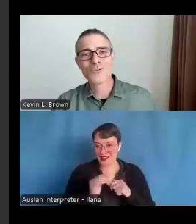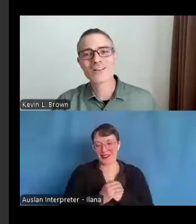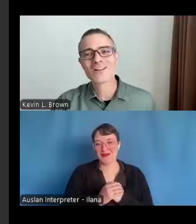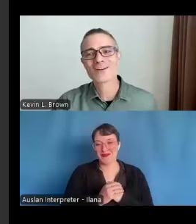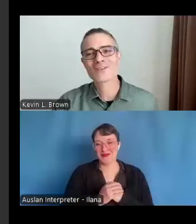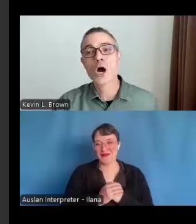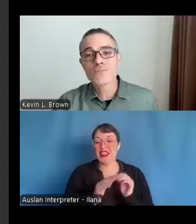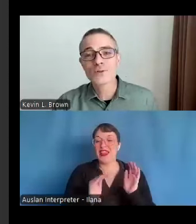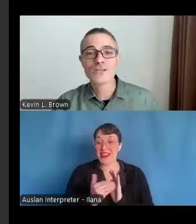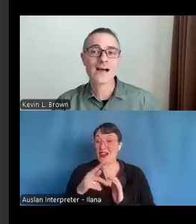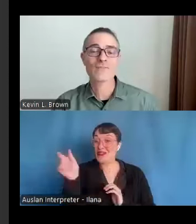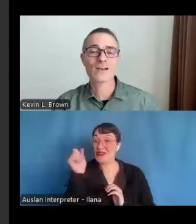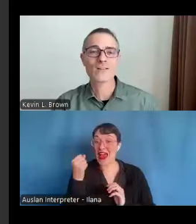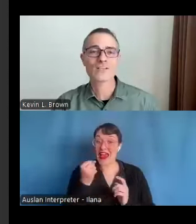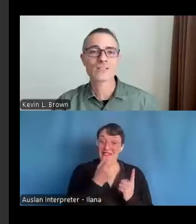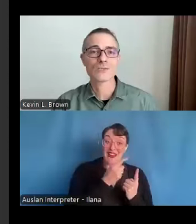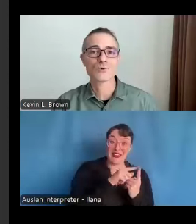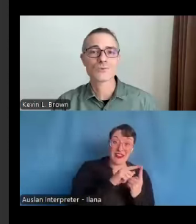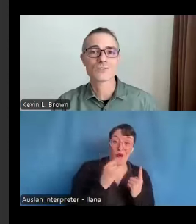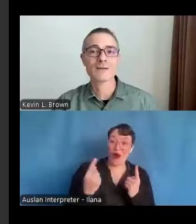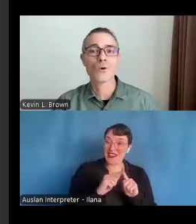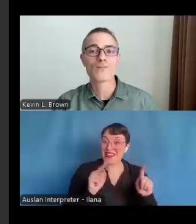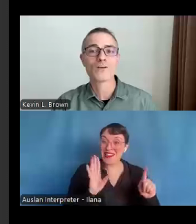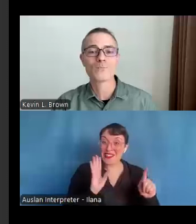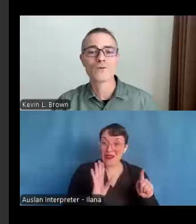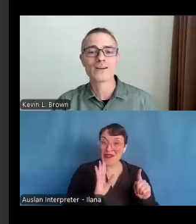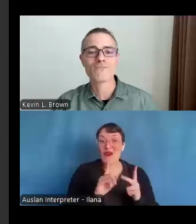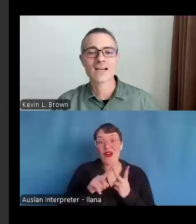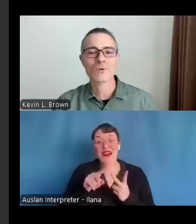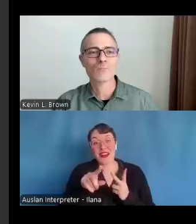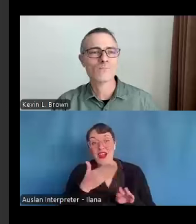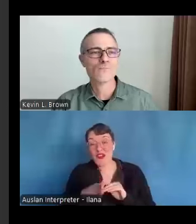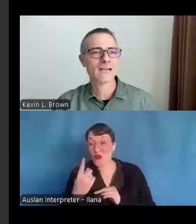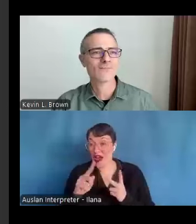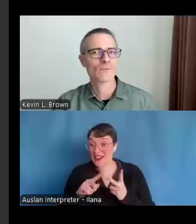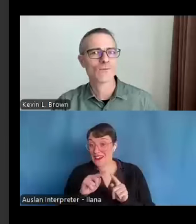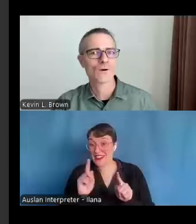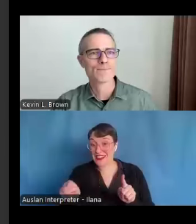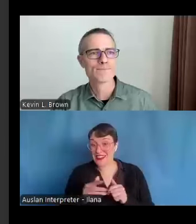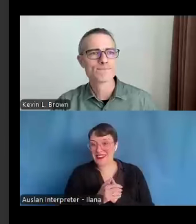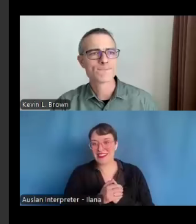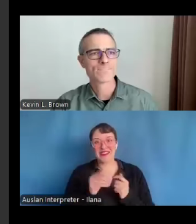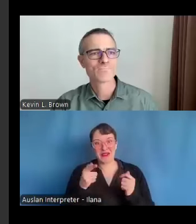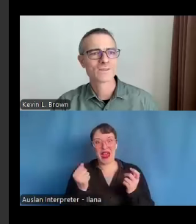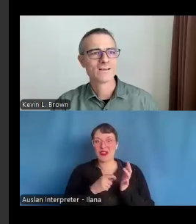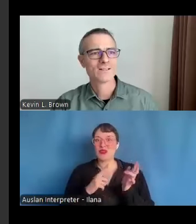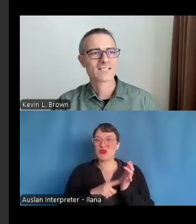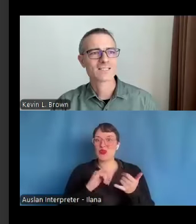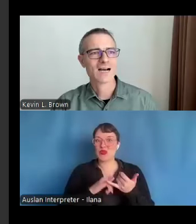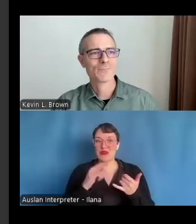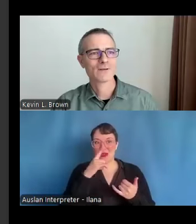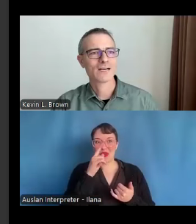two new one-liners. Hopefully you have the knowledge and the tools to be more fundable and findable than ever before.